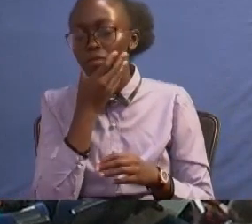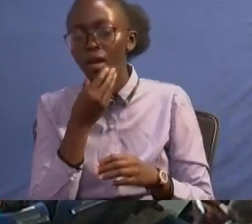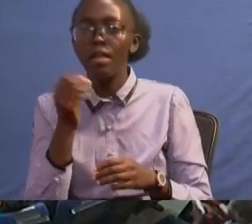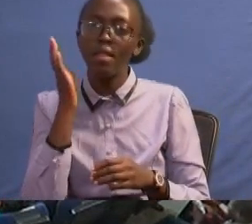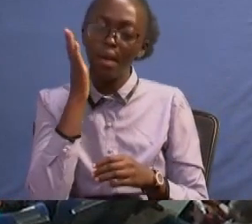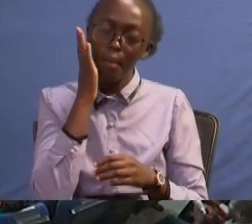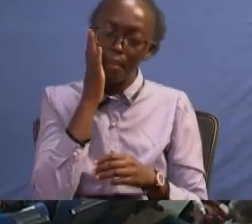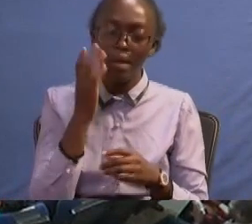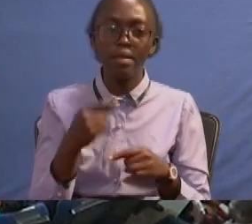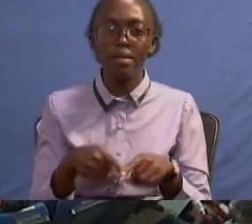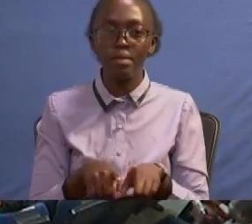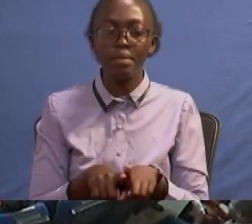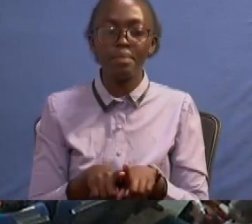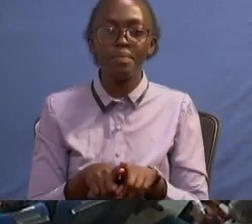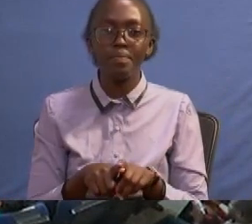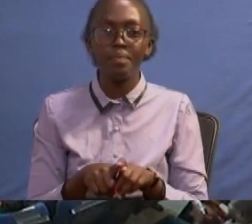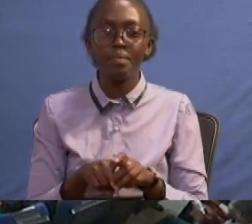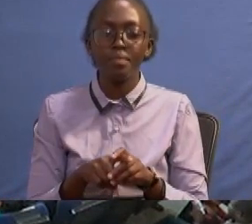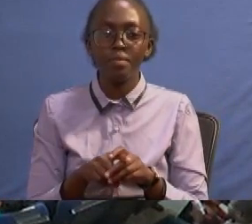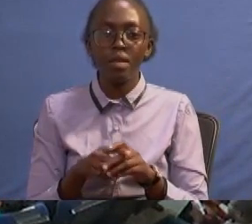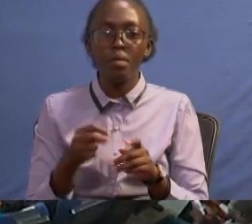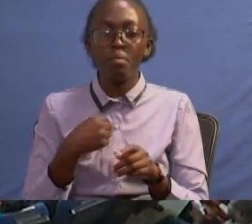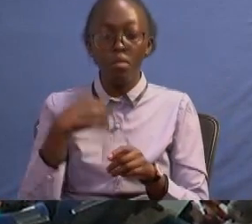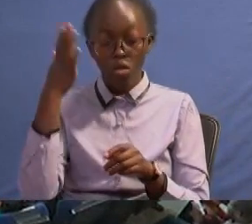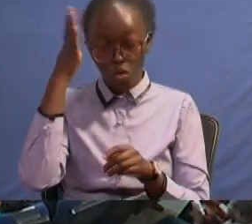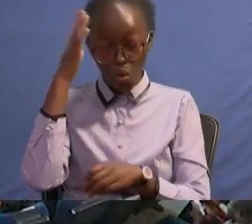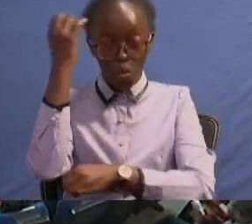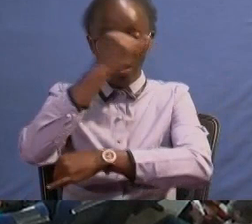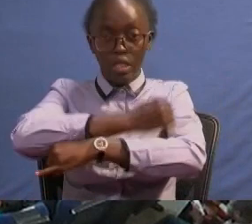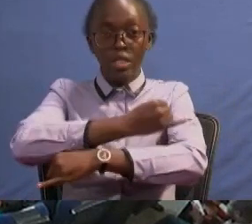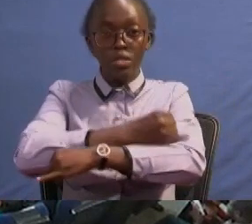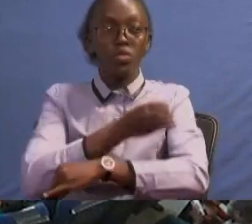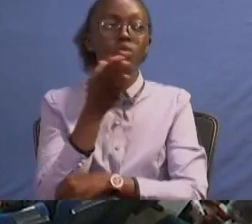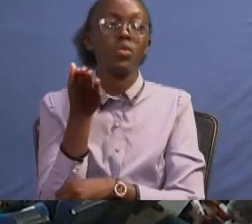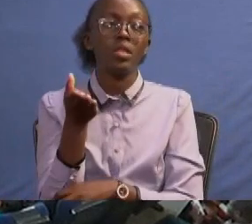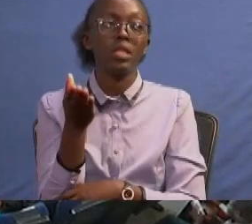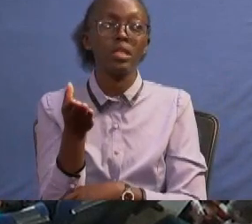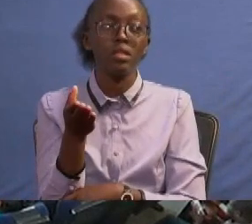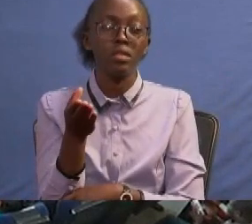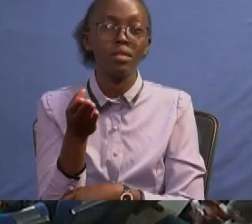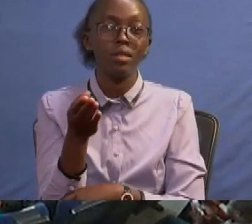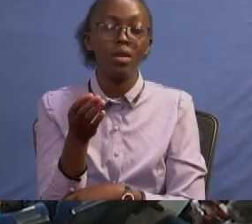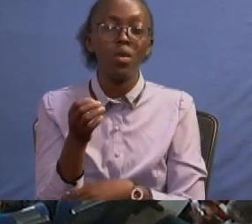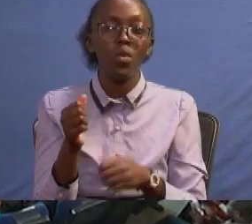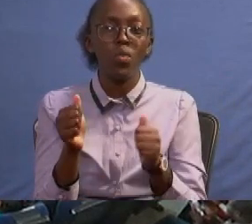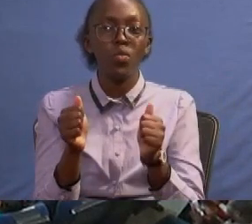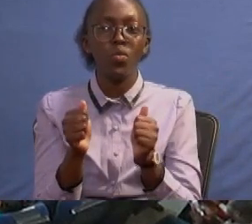greatest mothers. And I know this institution, even with its